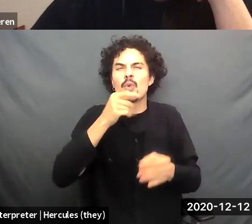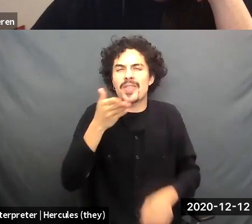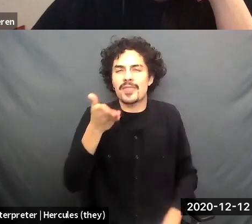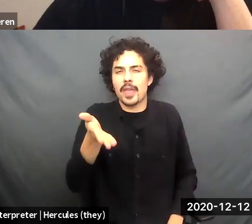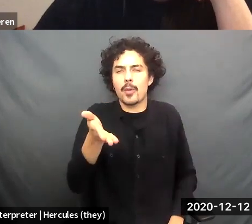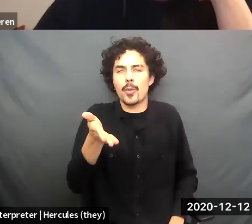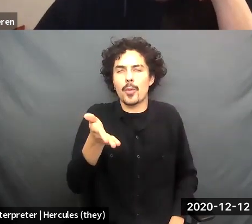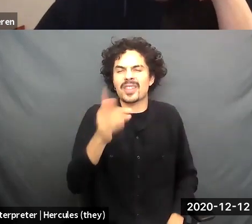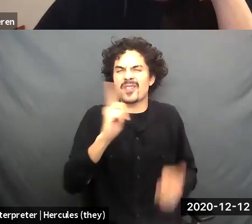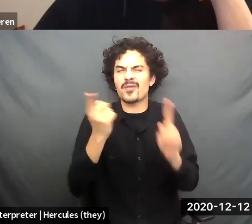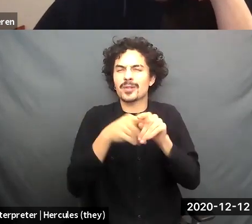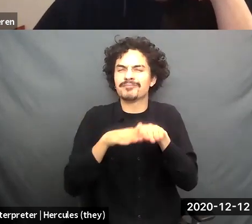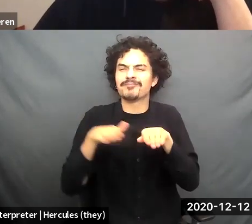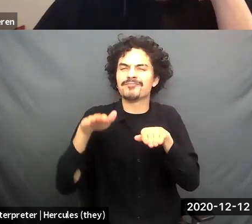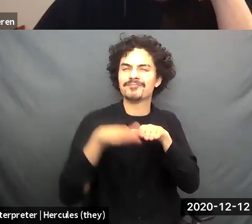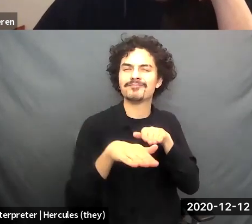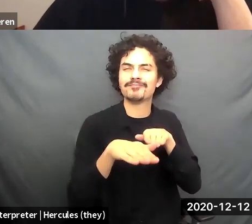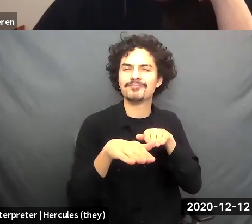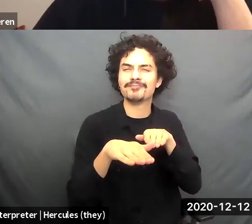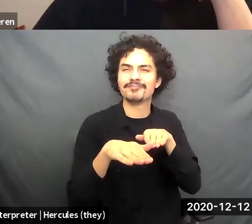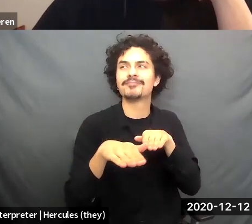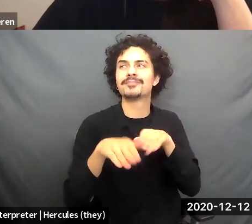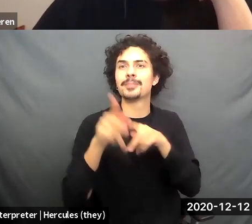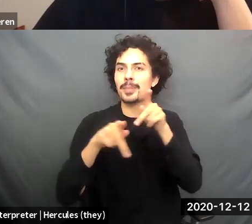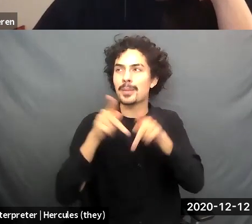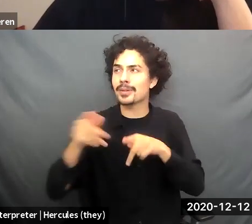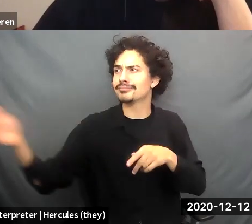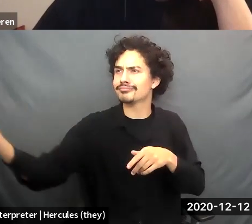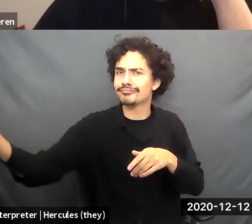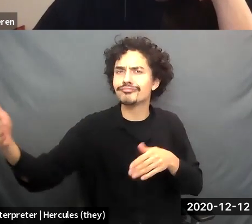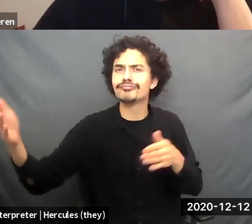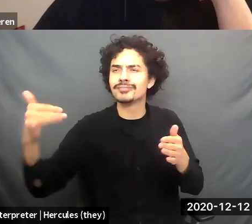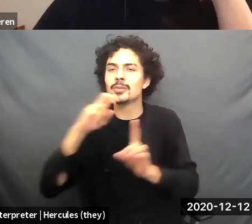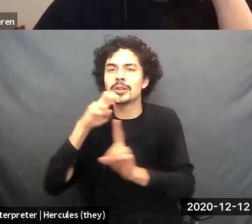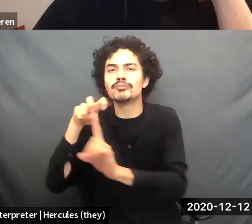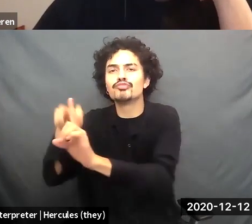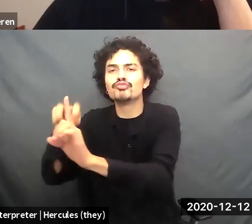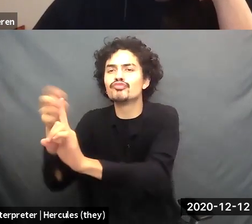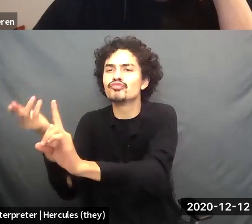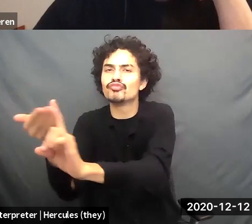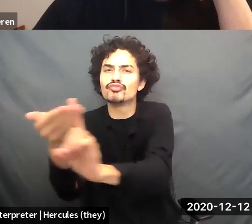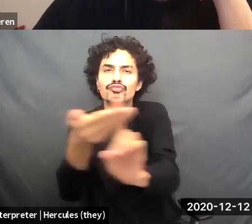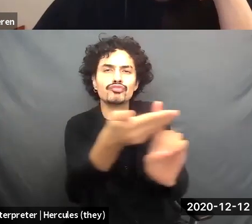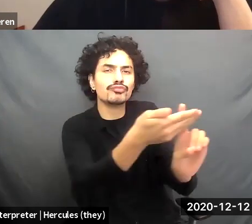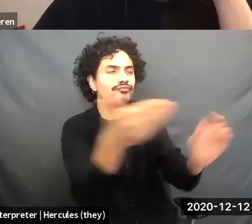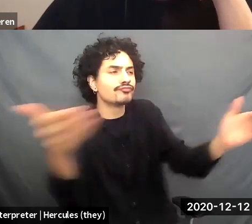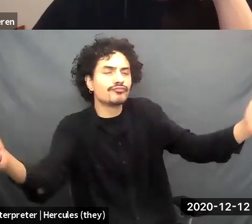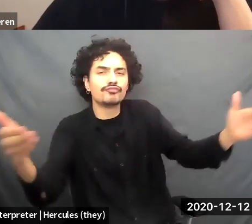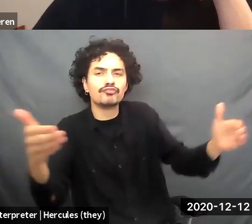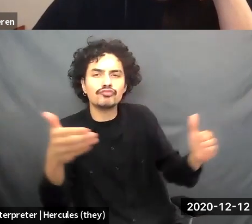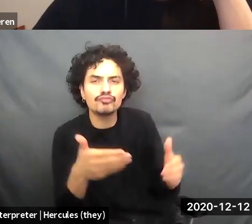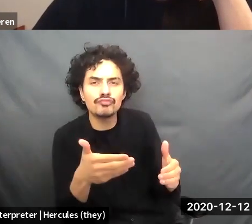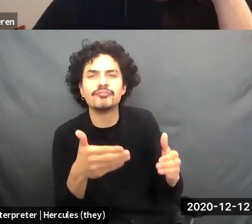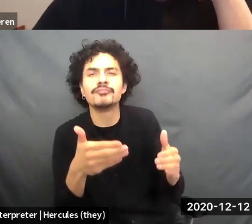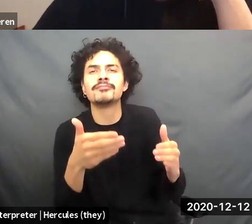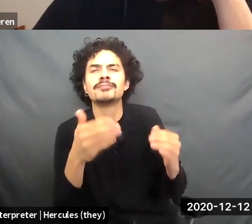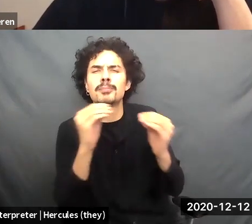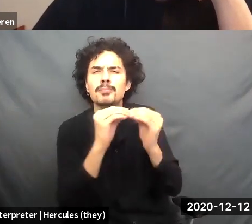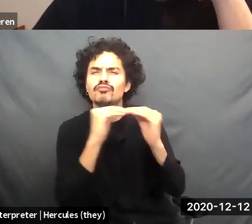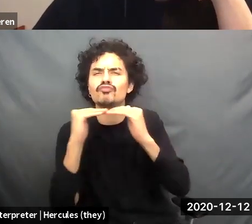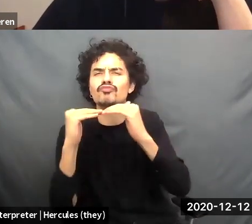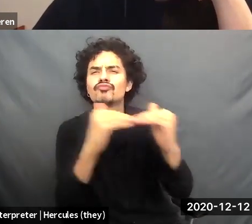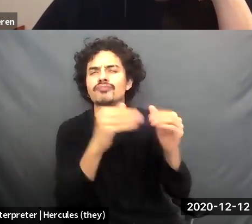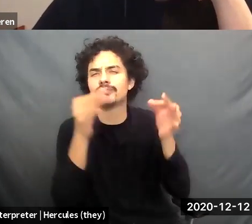first step is, you know, to gather people together who can make decisions collectively that are more, um, equitable.